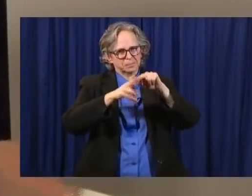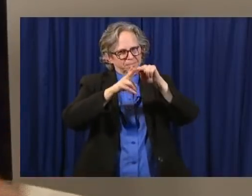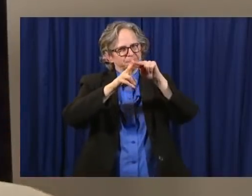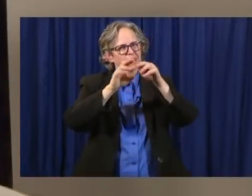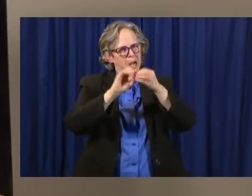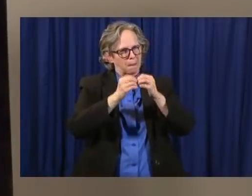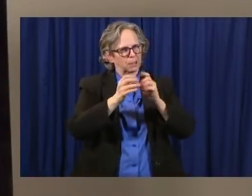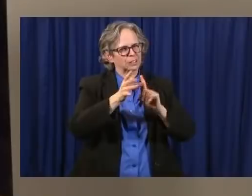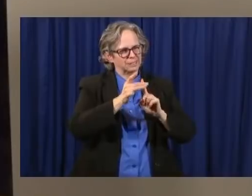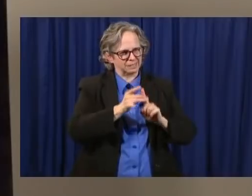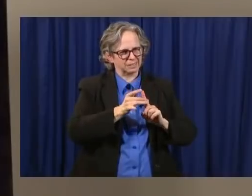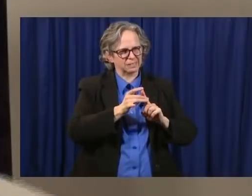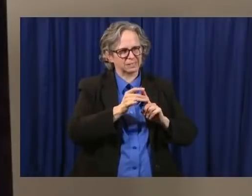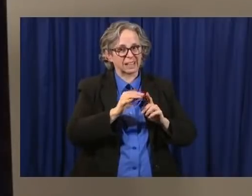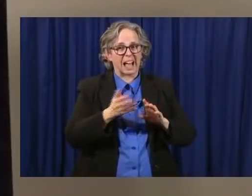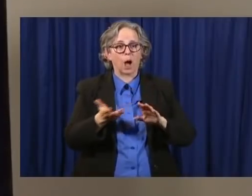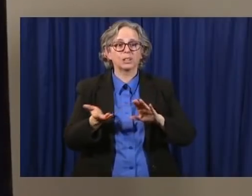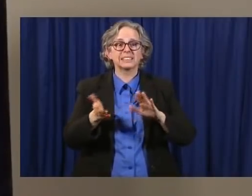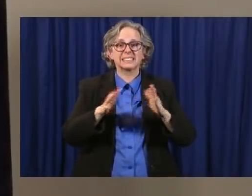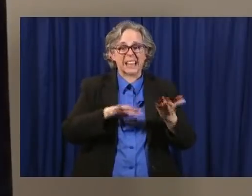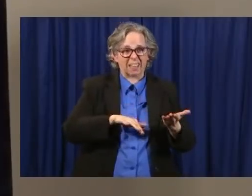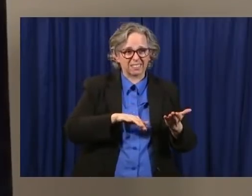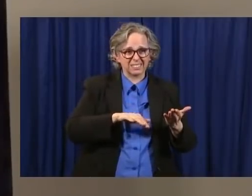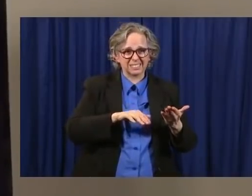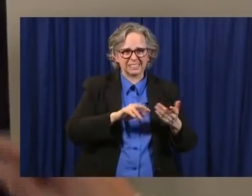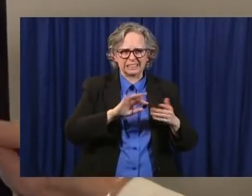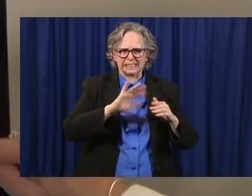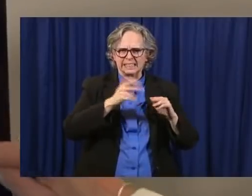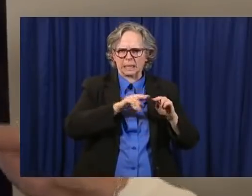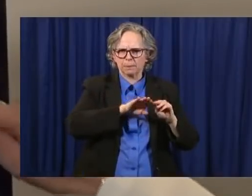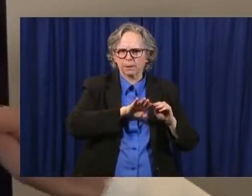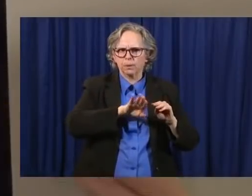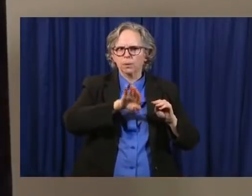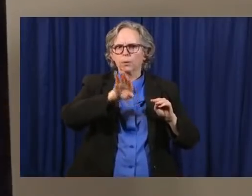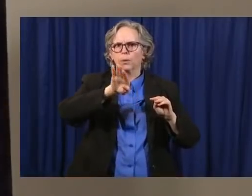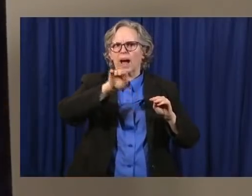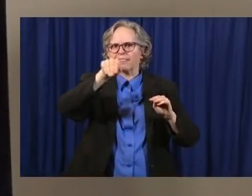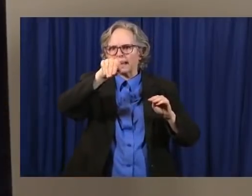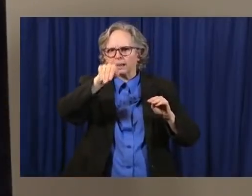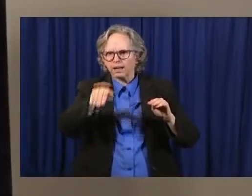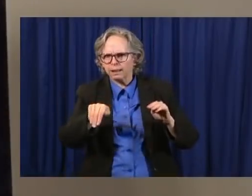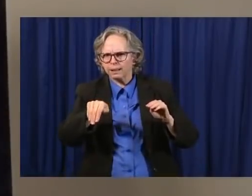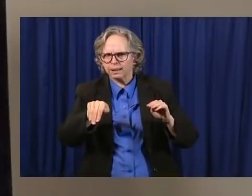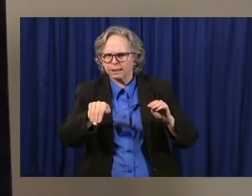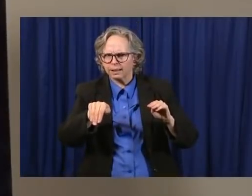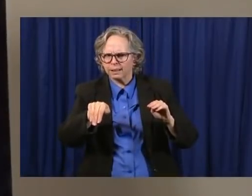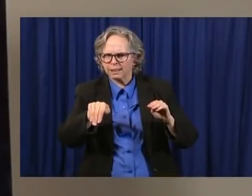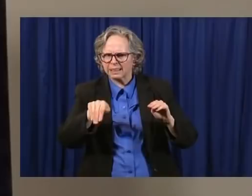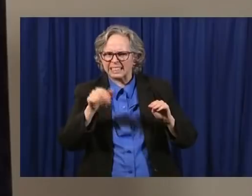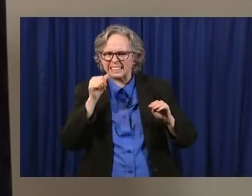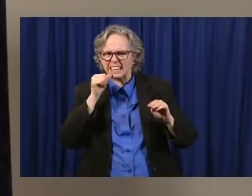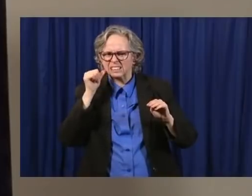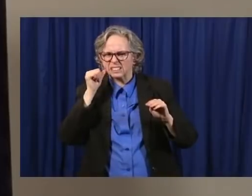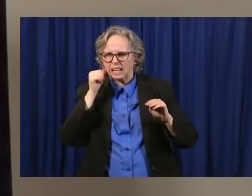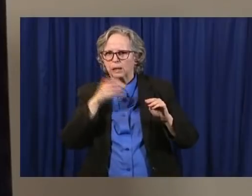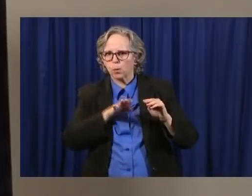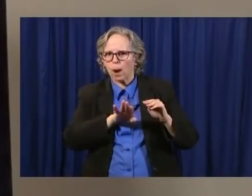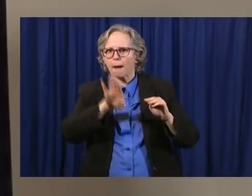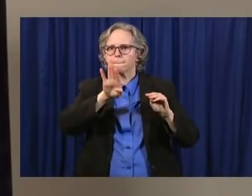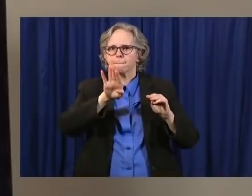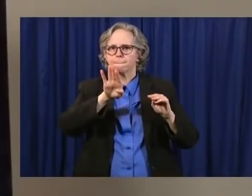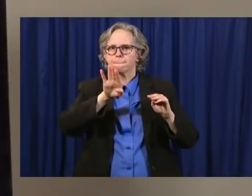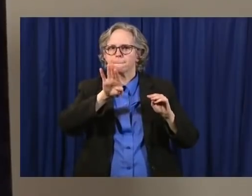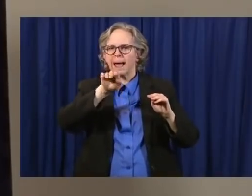our deaths today are a little bit on the downside of that. We did see a spike yesterday, but again, a spike was